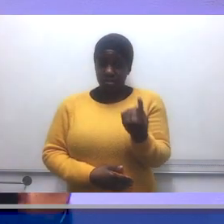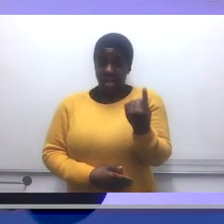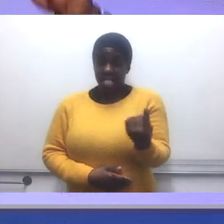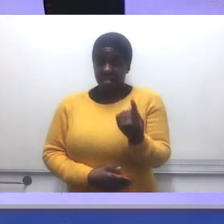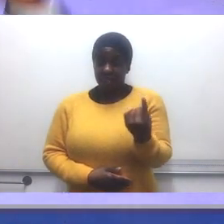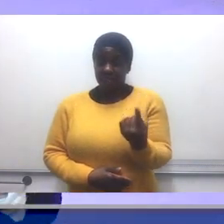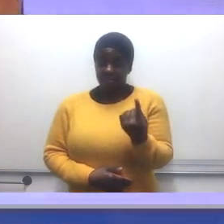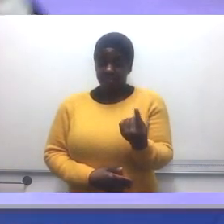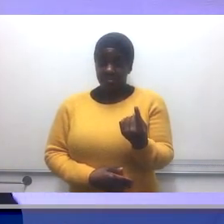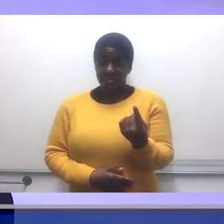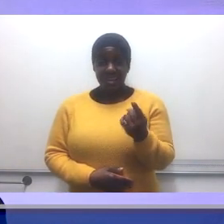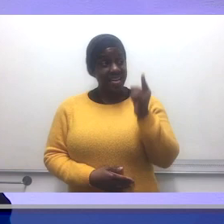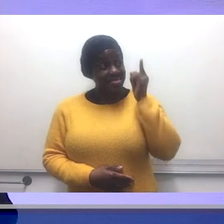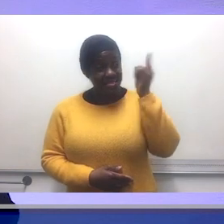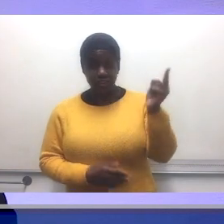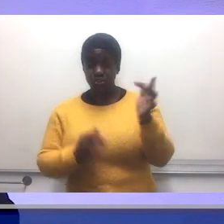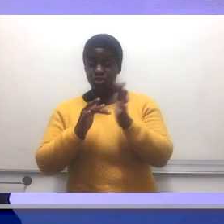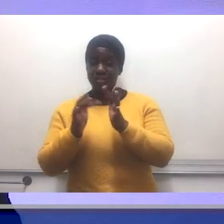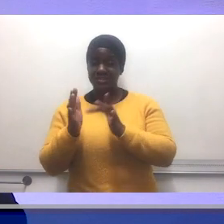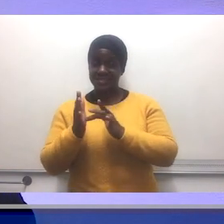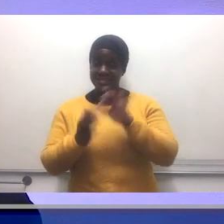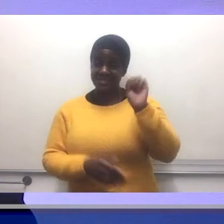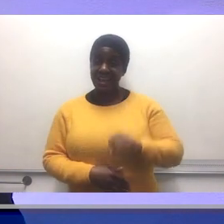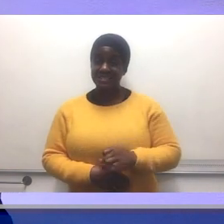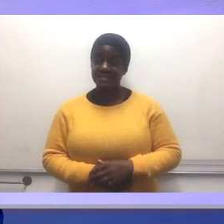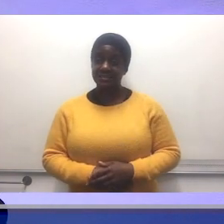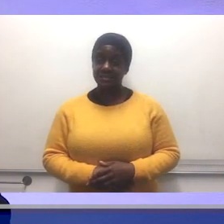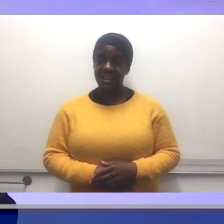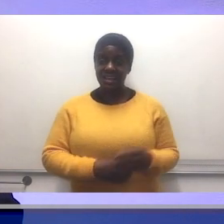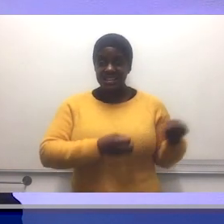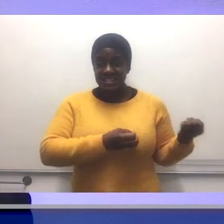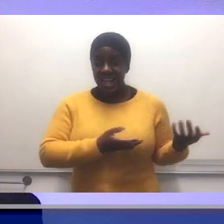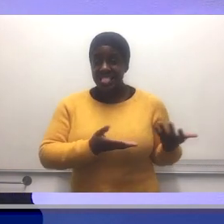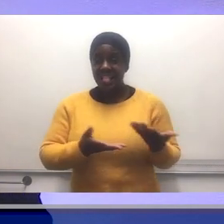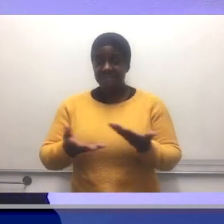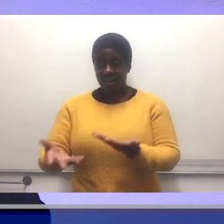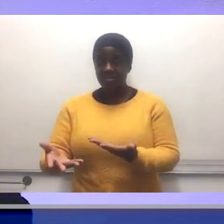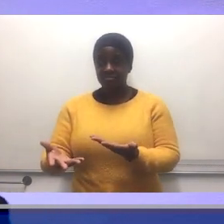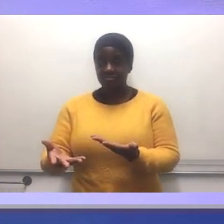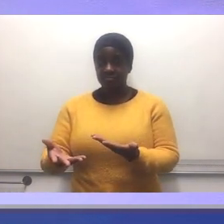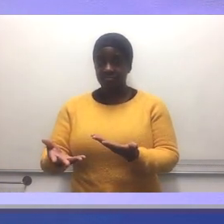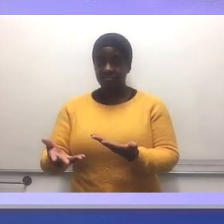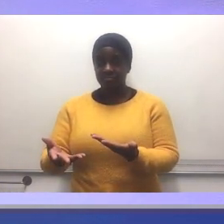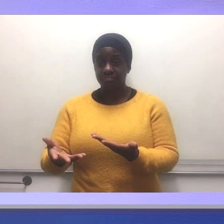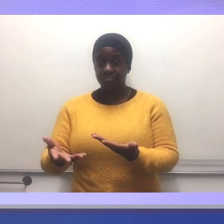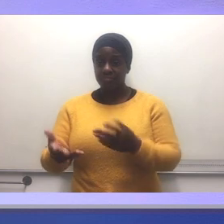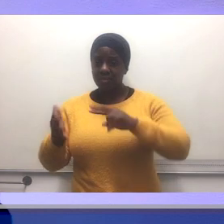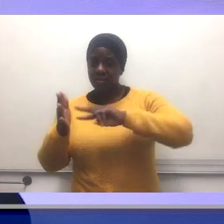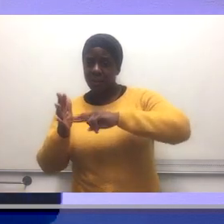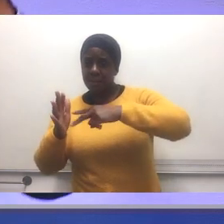as you yourself know, this Jesus, yes, delivered up according to the definite